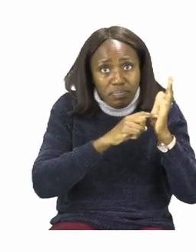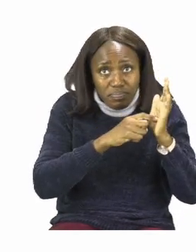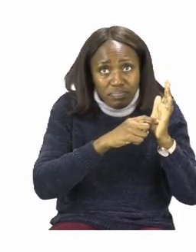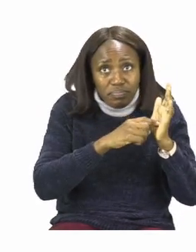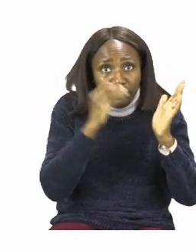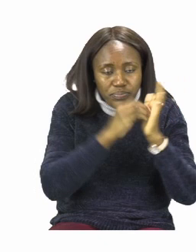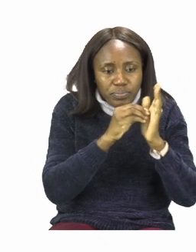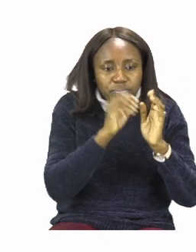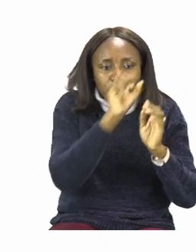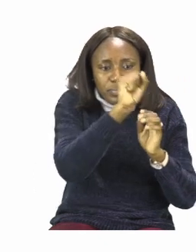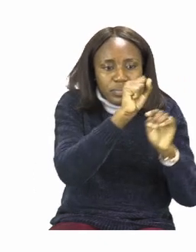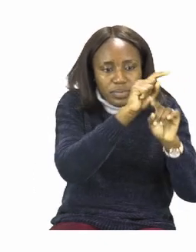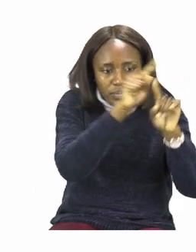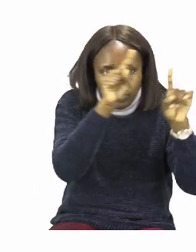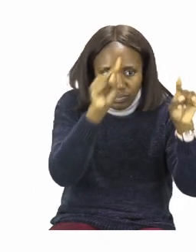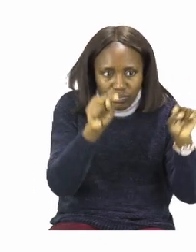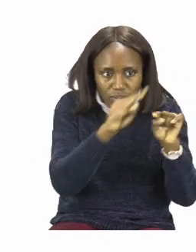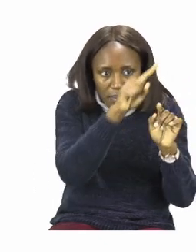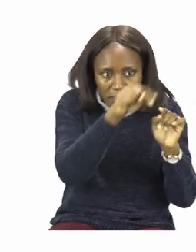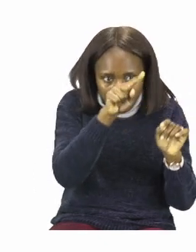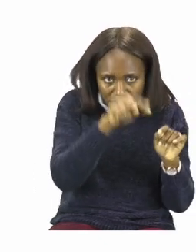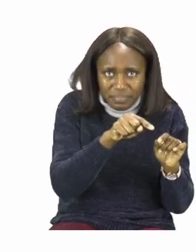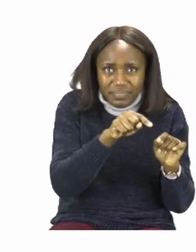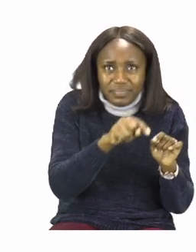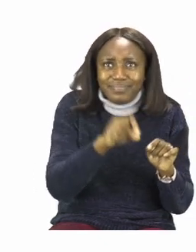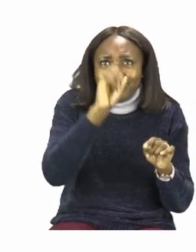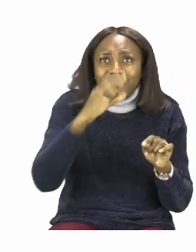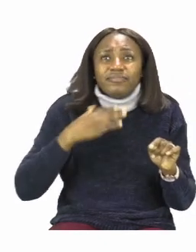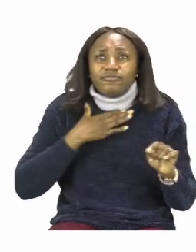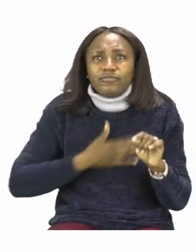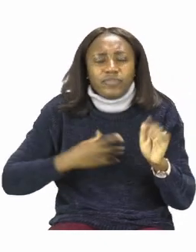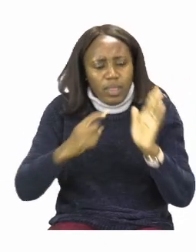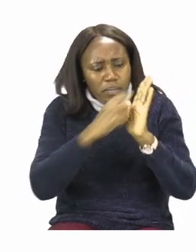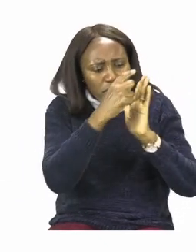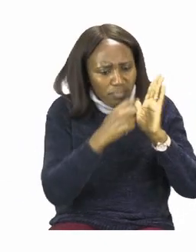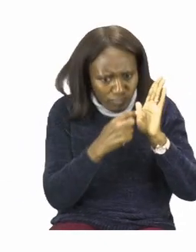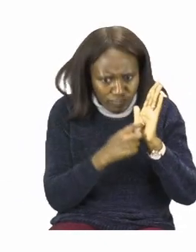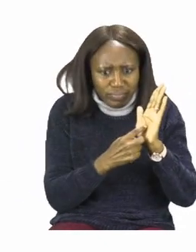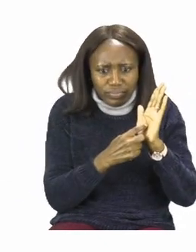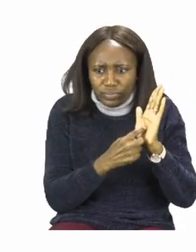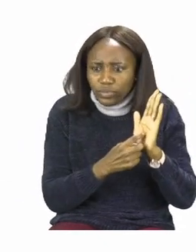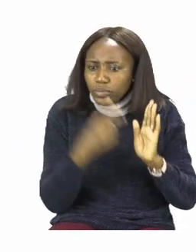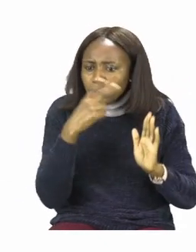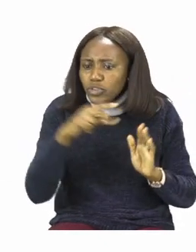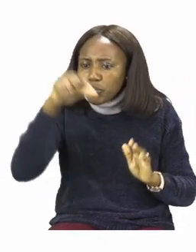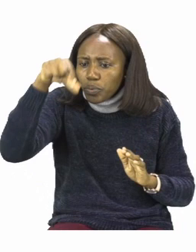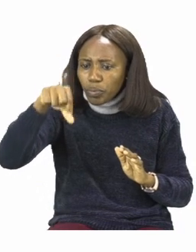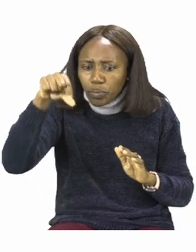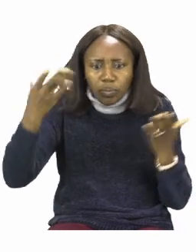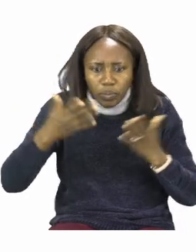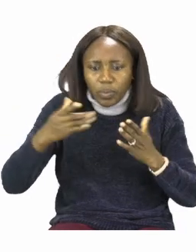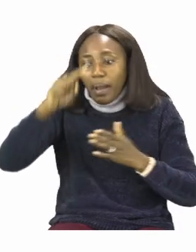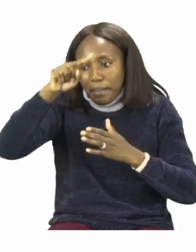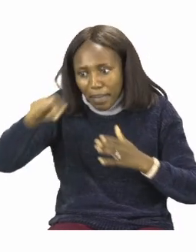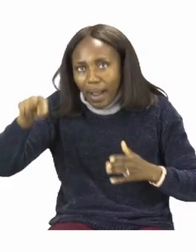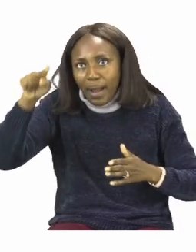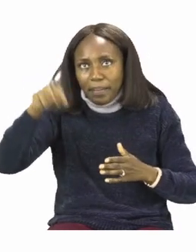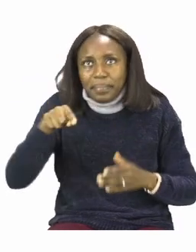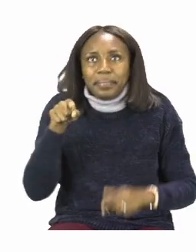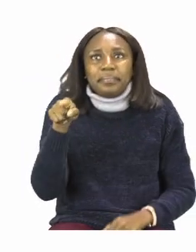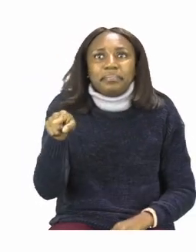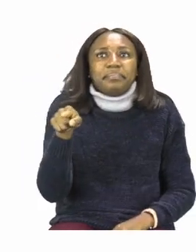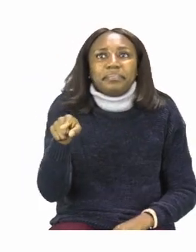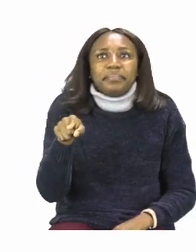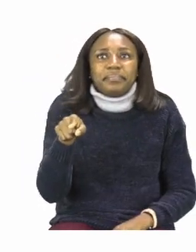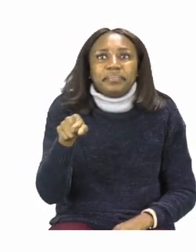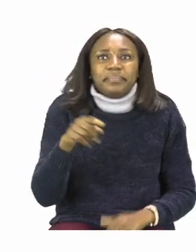an S, not an X. And if it is a question, put a cross where you can